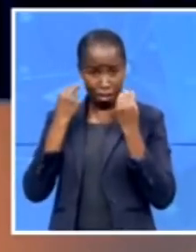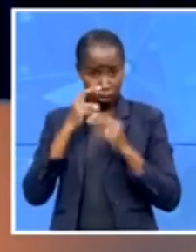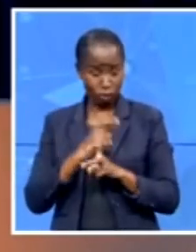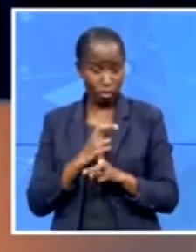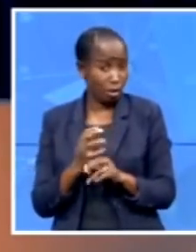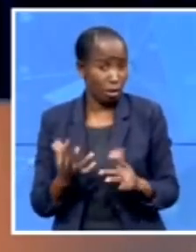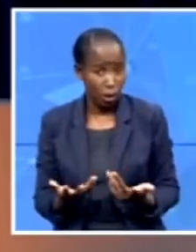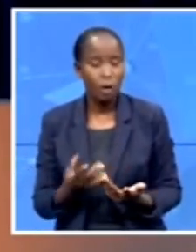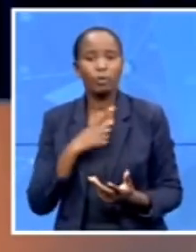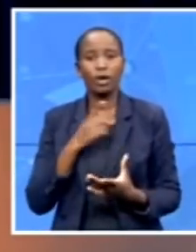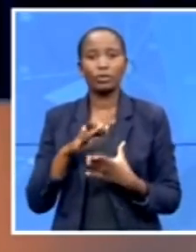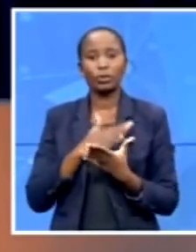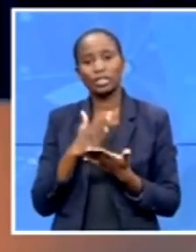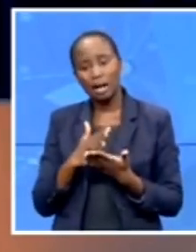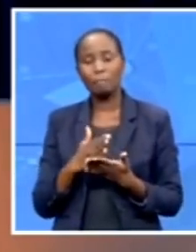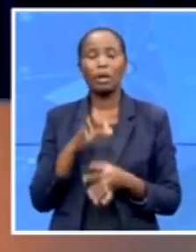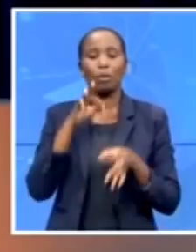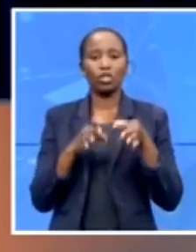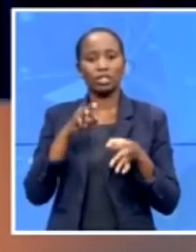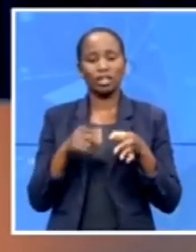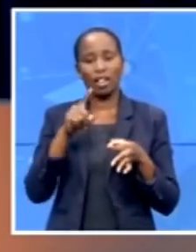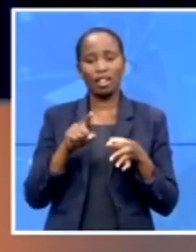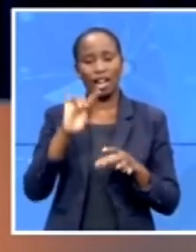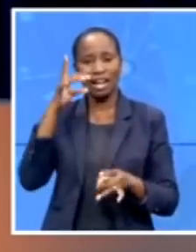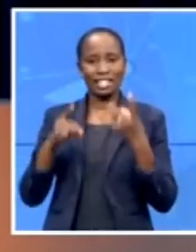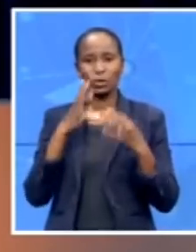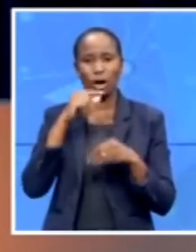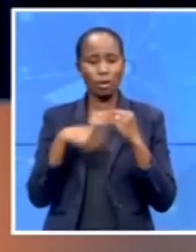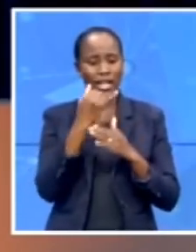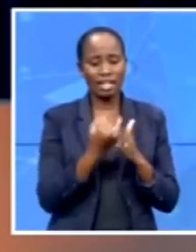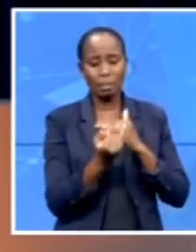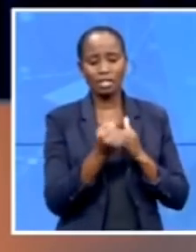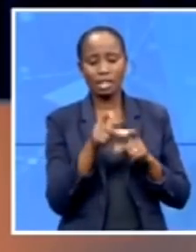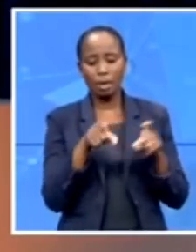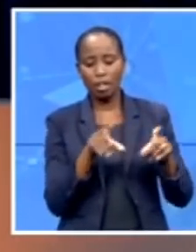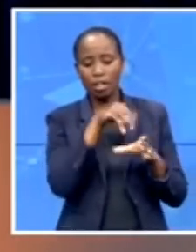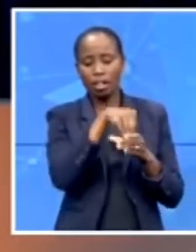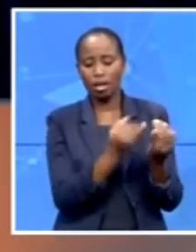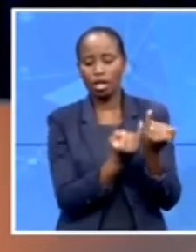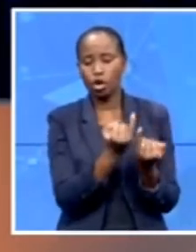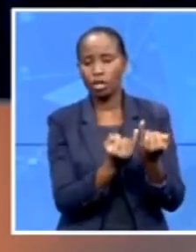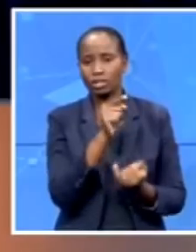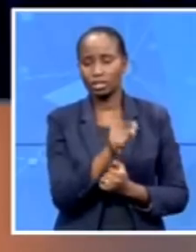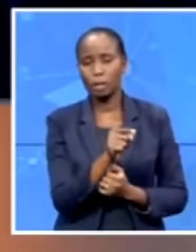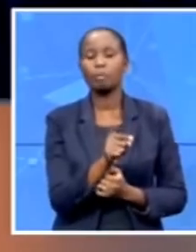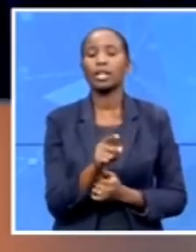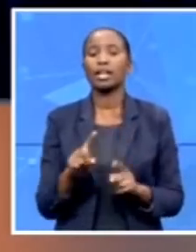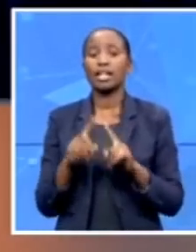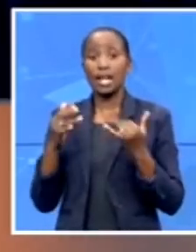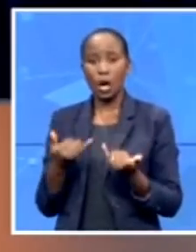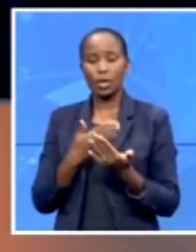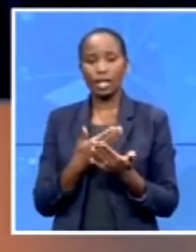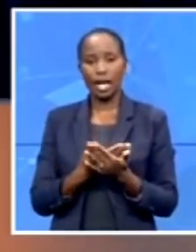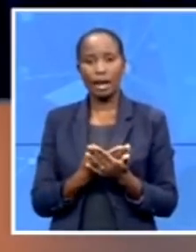coalition parties and independent candidates that are now coming out. So perhaps let's pause for now and then come back a little bit later and just